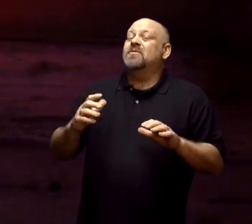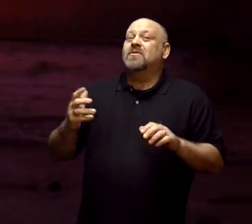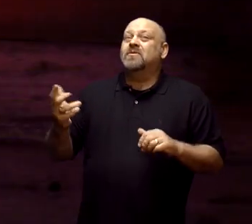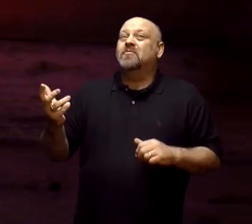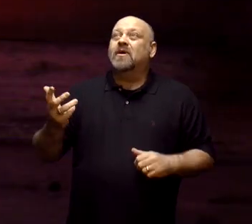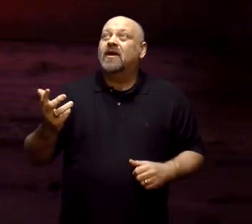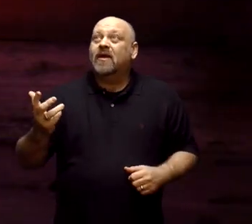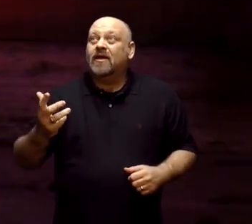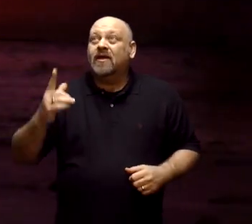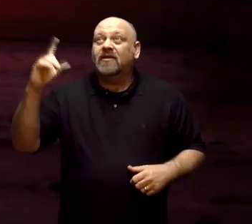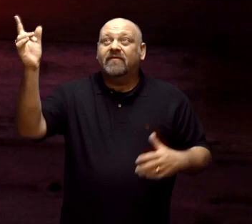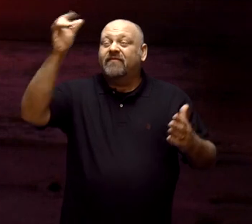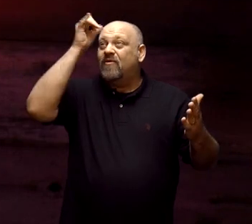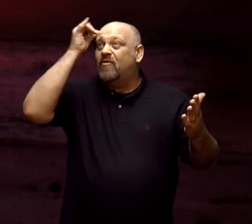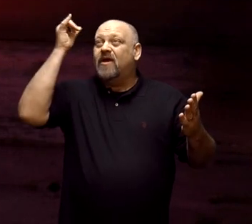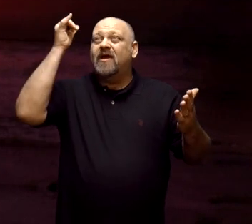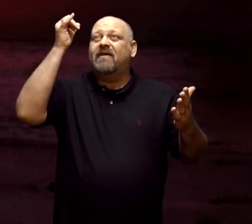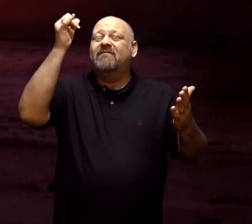is